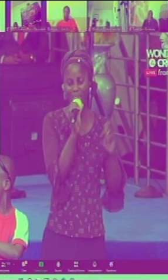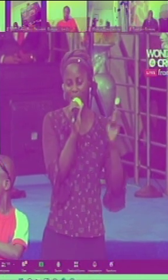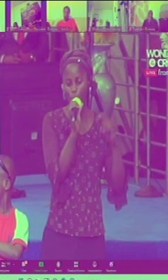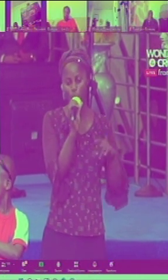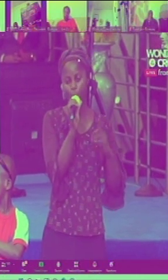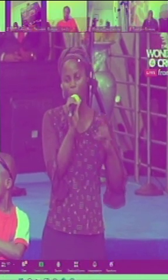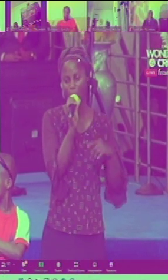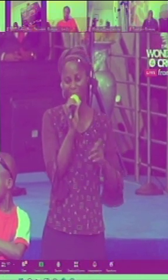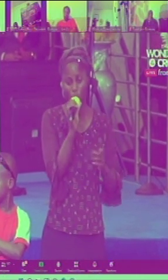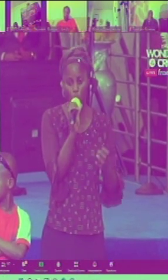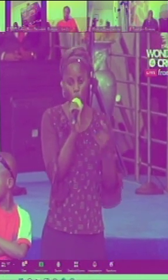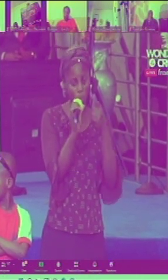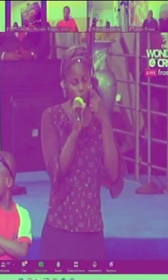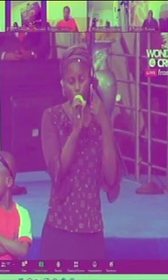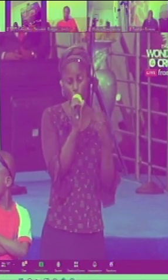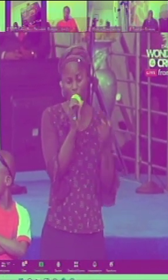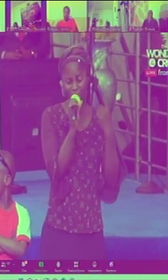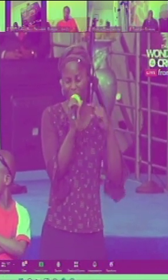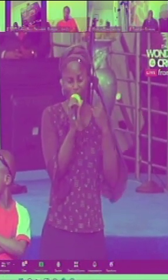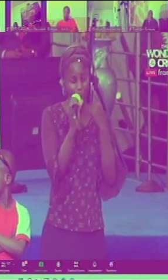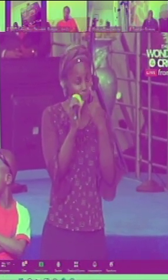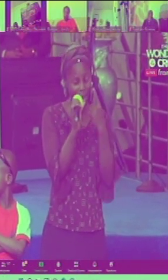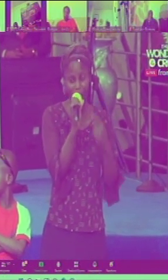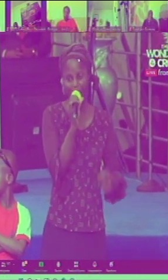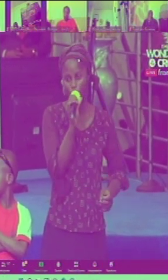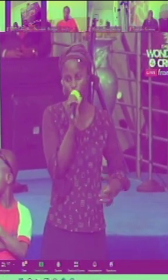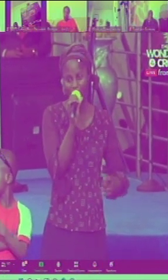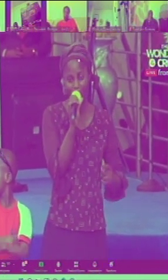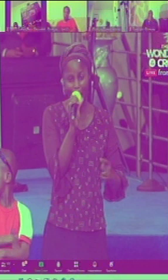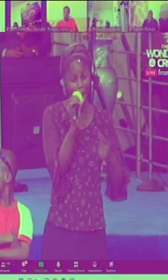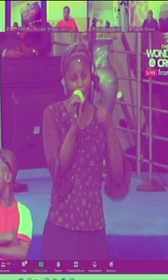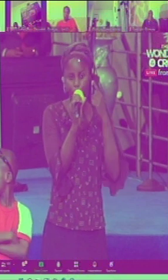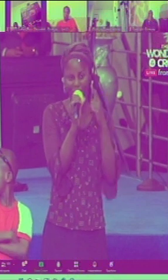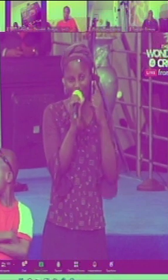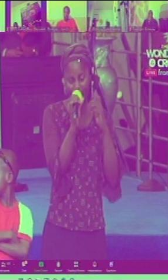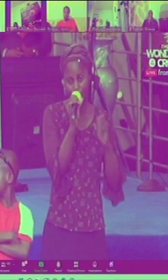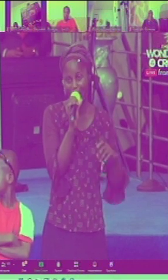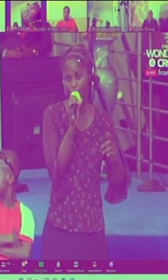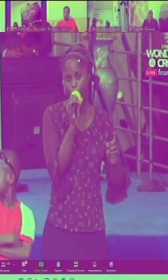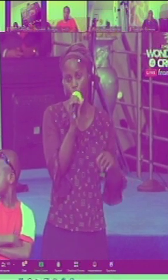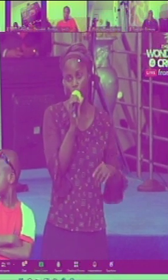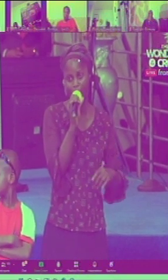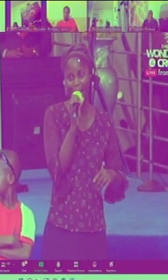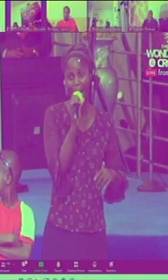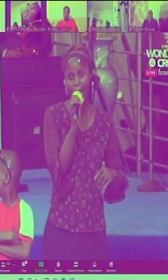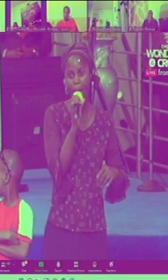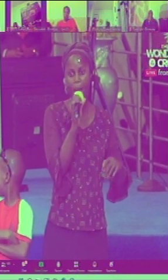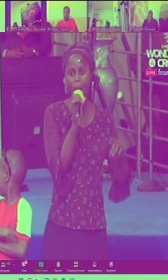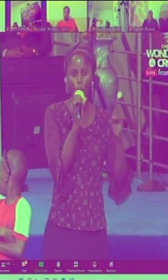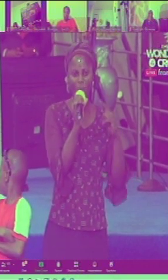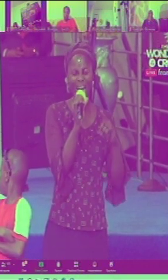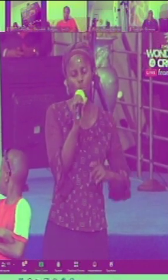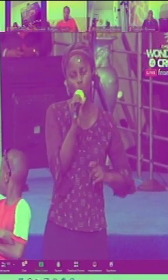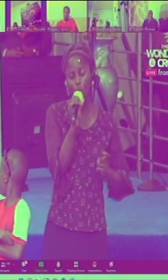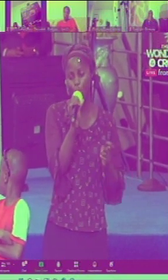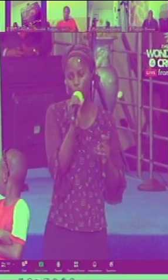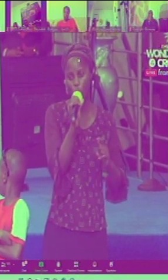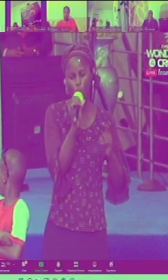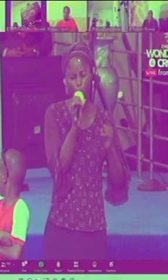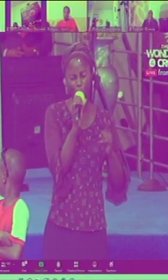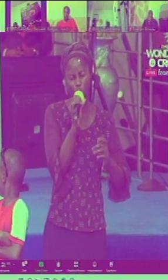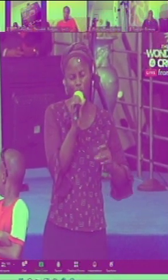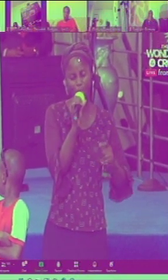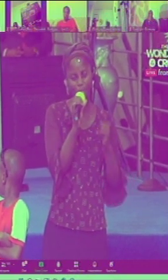pen that he was playing with at home struck the left side of the eye, pierced the black spot of the eye, and we had to go